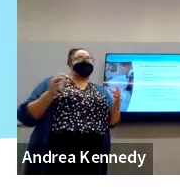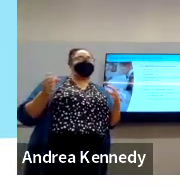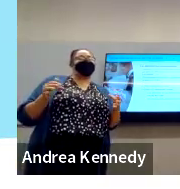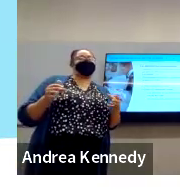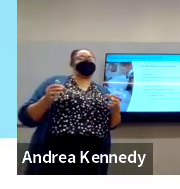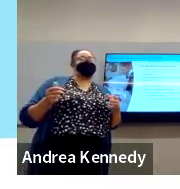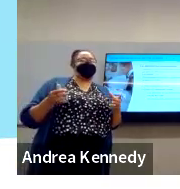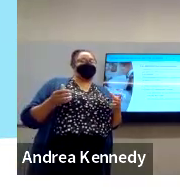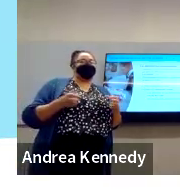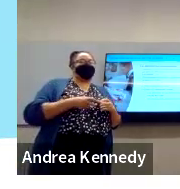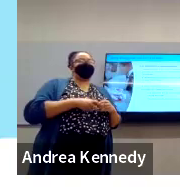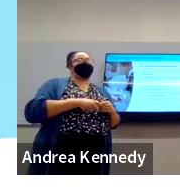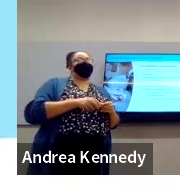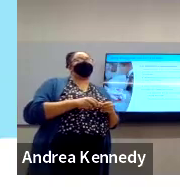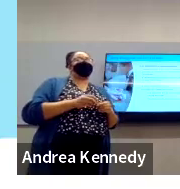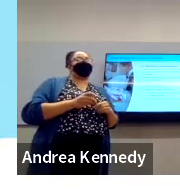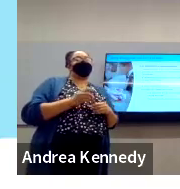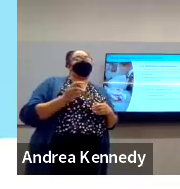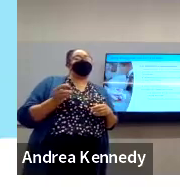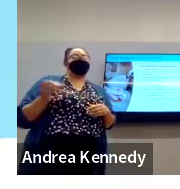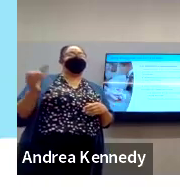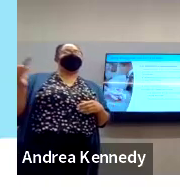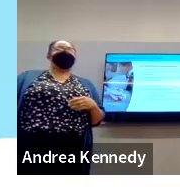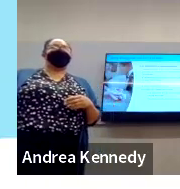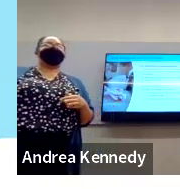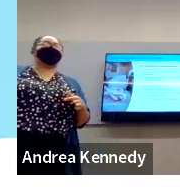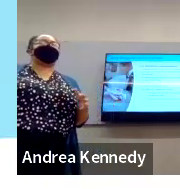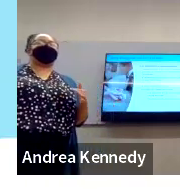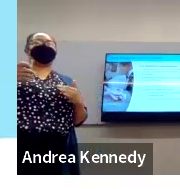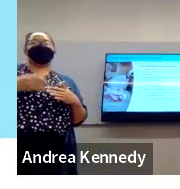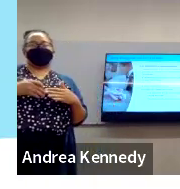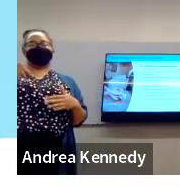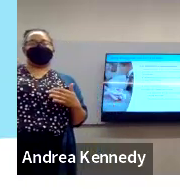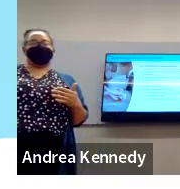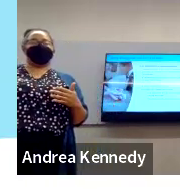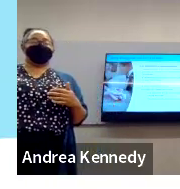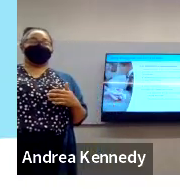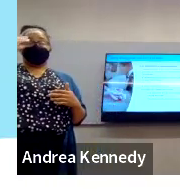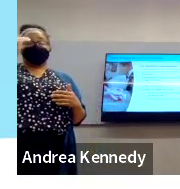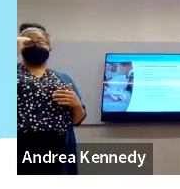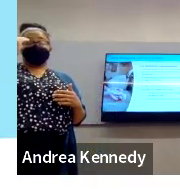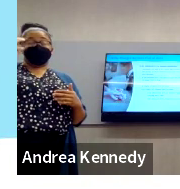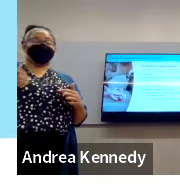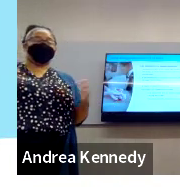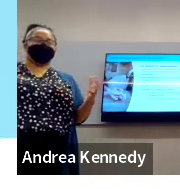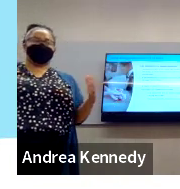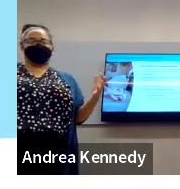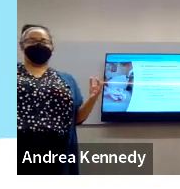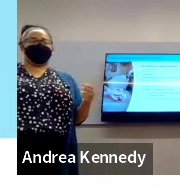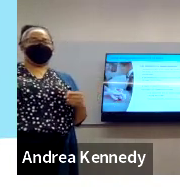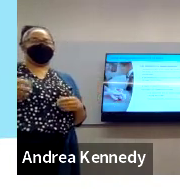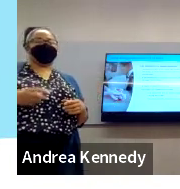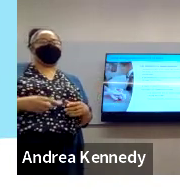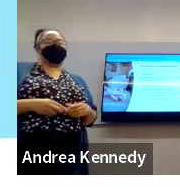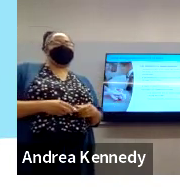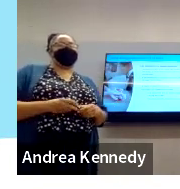there's different noticing requirements. So in the case that this adjustment is actually going to increase your sort of average amount